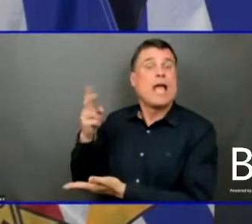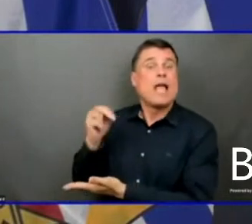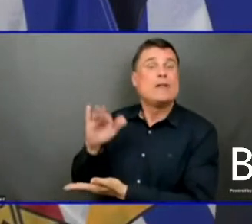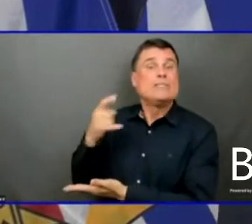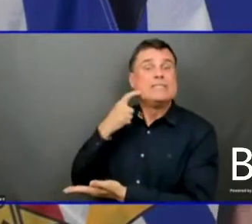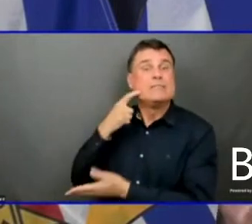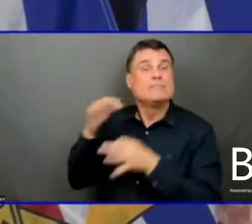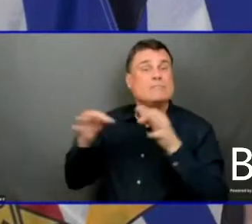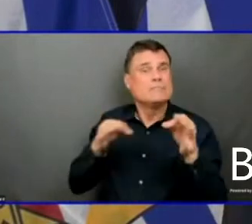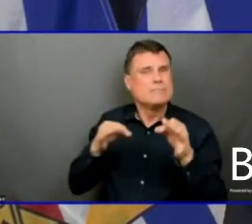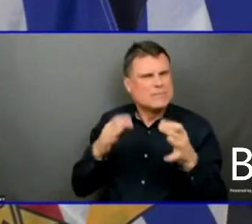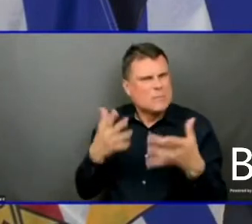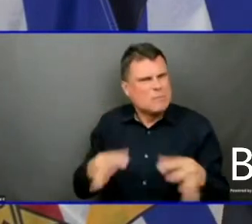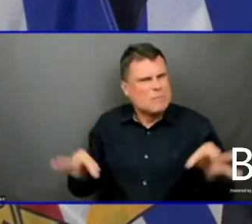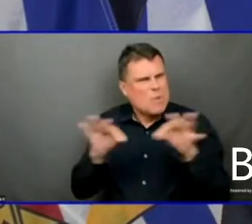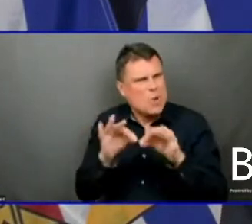is